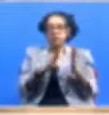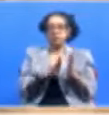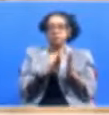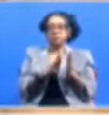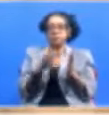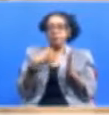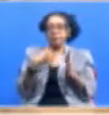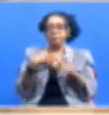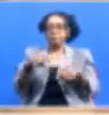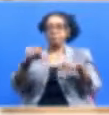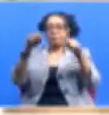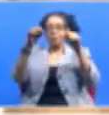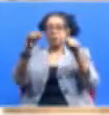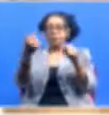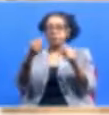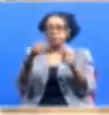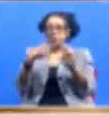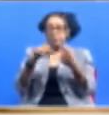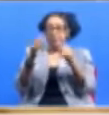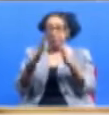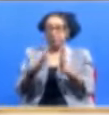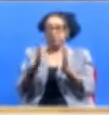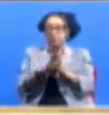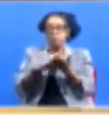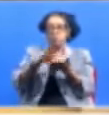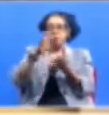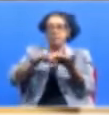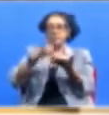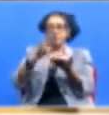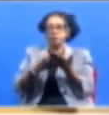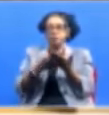to buyers and more sales revenue to suppliers.